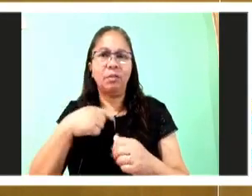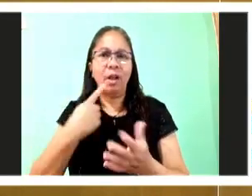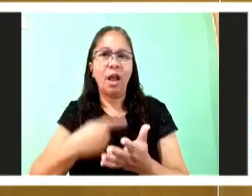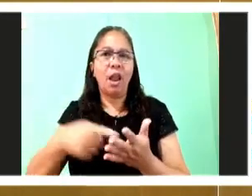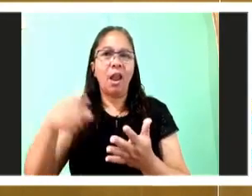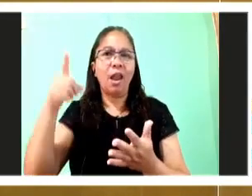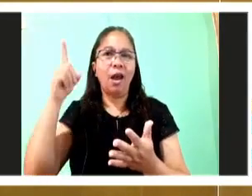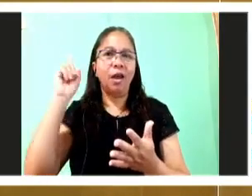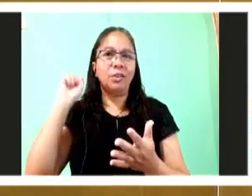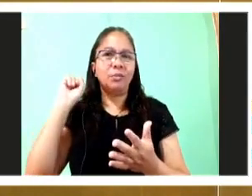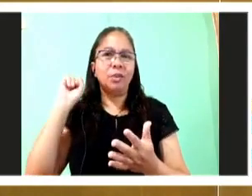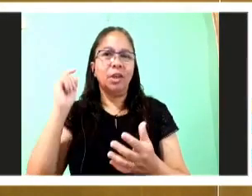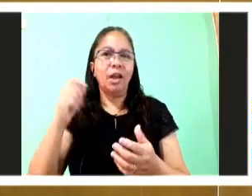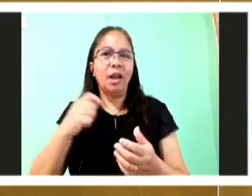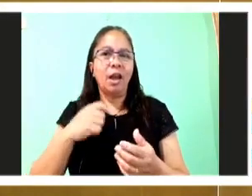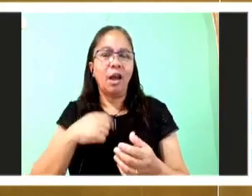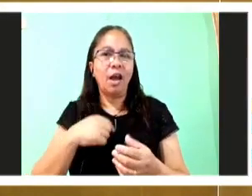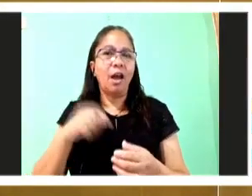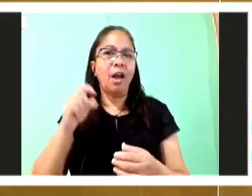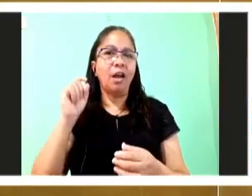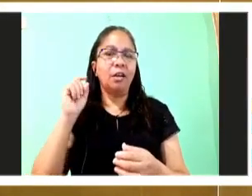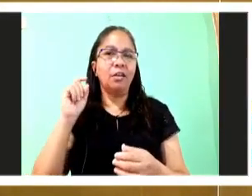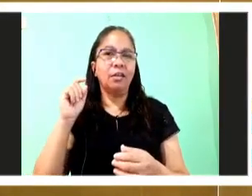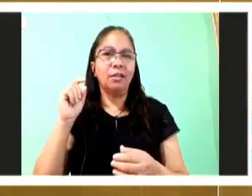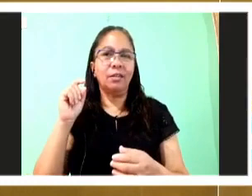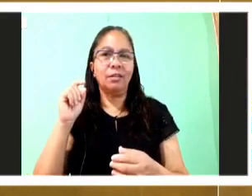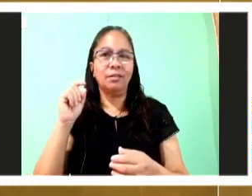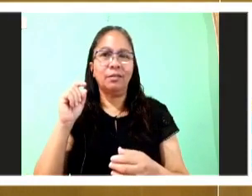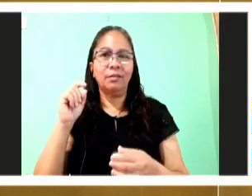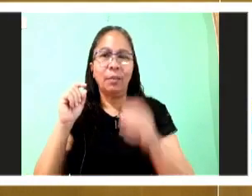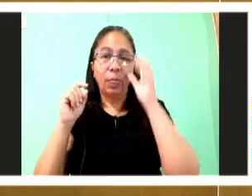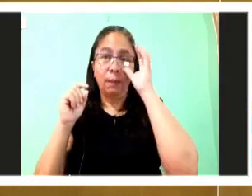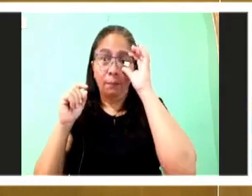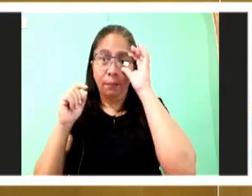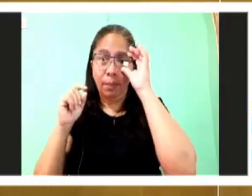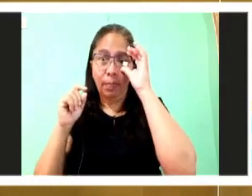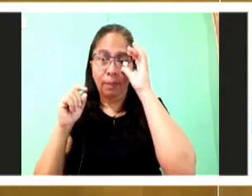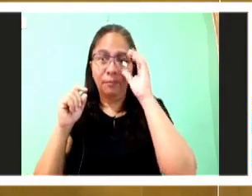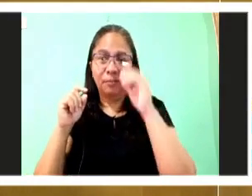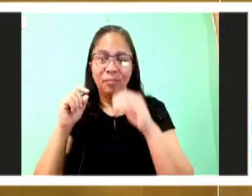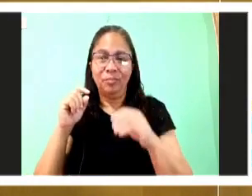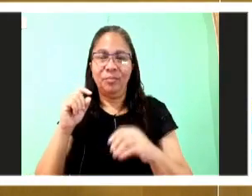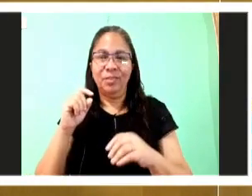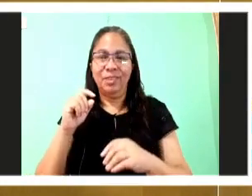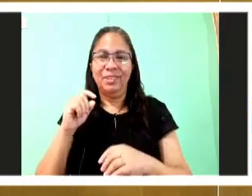should have warned, because she nearly hit the dashboard, I didn't tell you to put on your seatbelts.